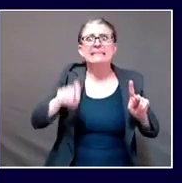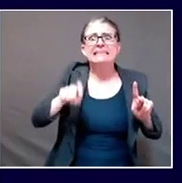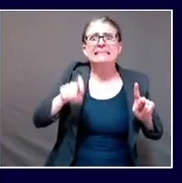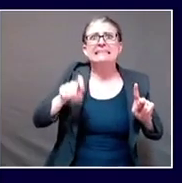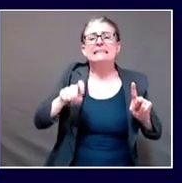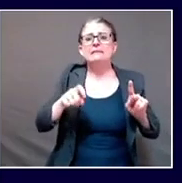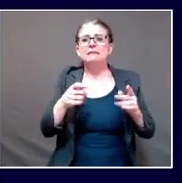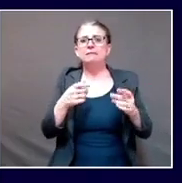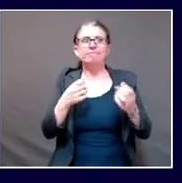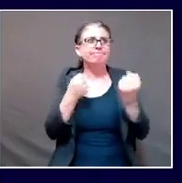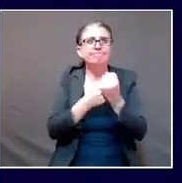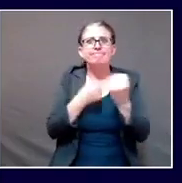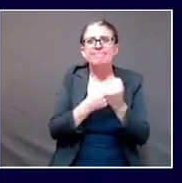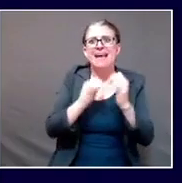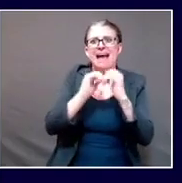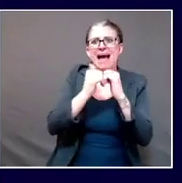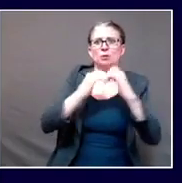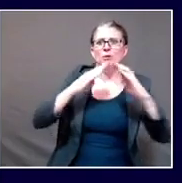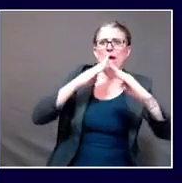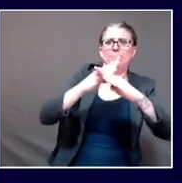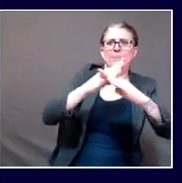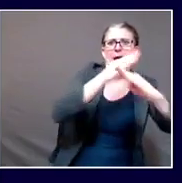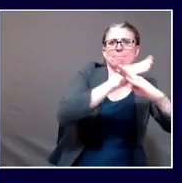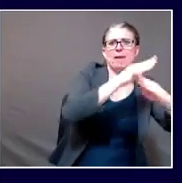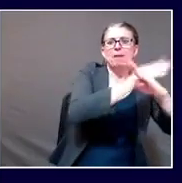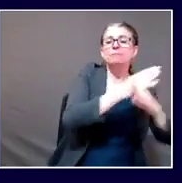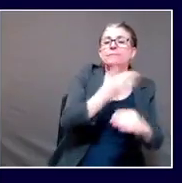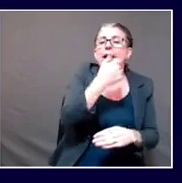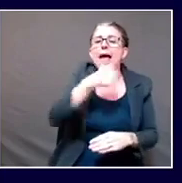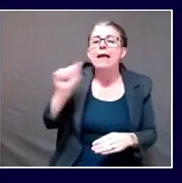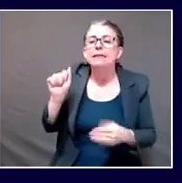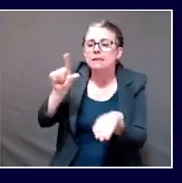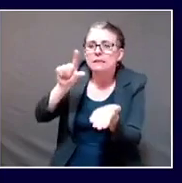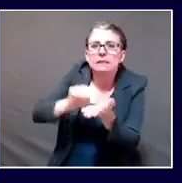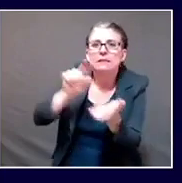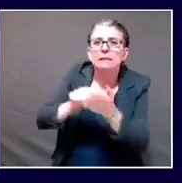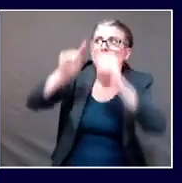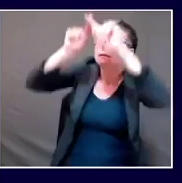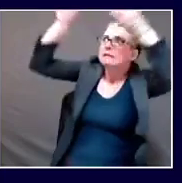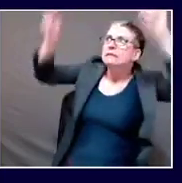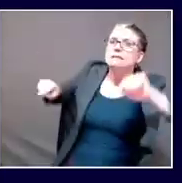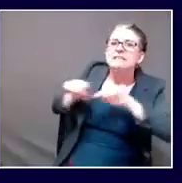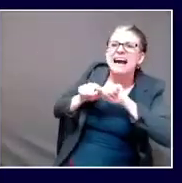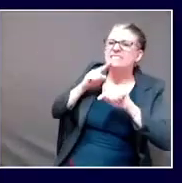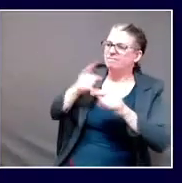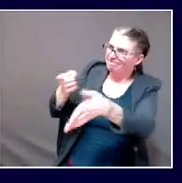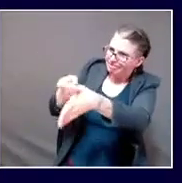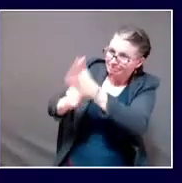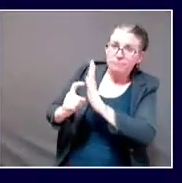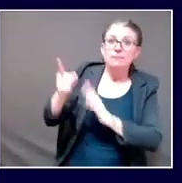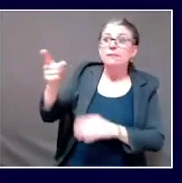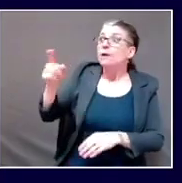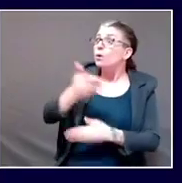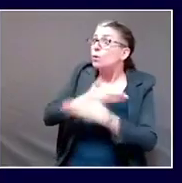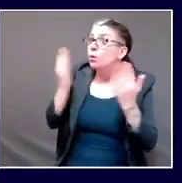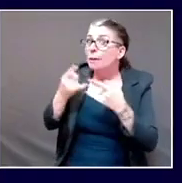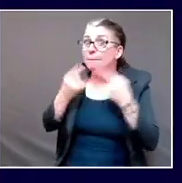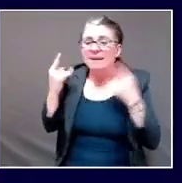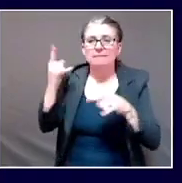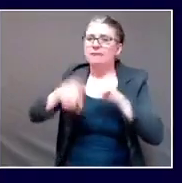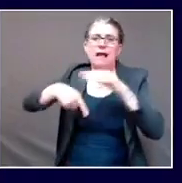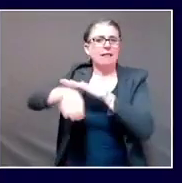information in masked shopping areas in Portland and other cities throughout the holiday season. I want to be clear,